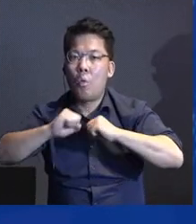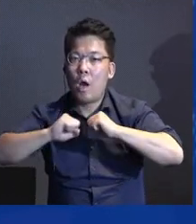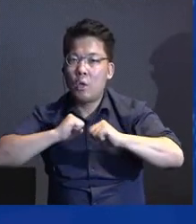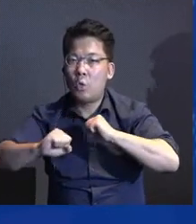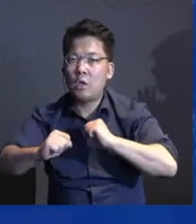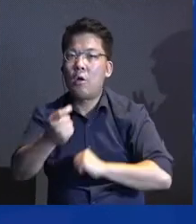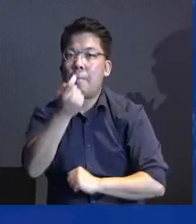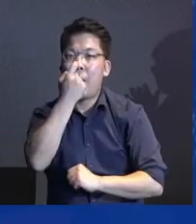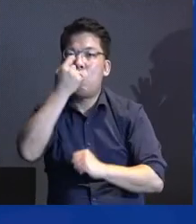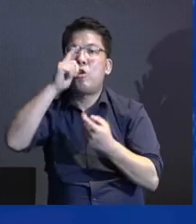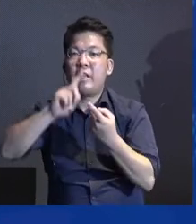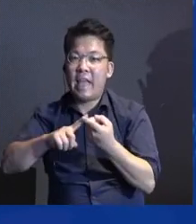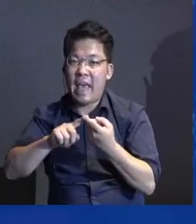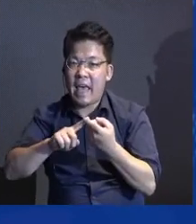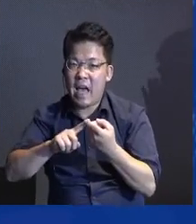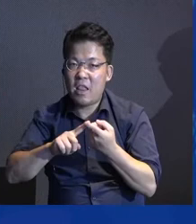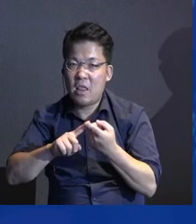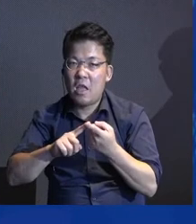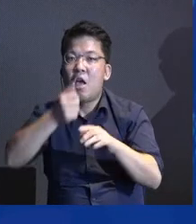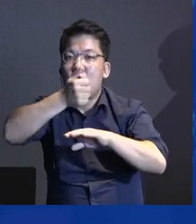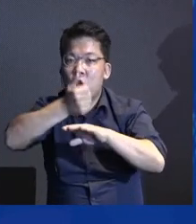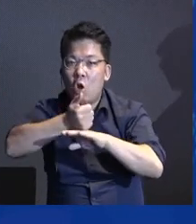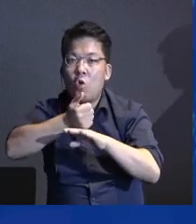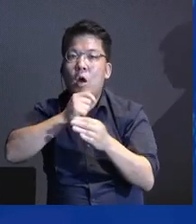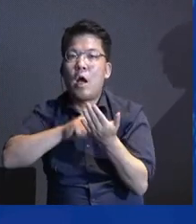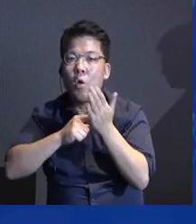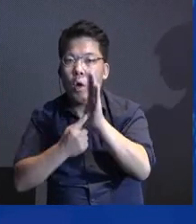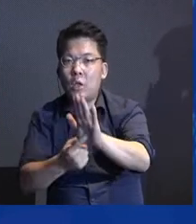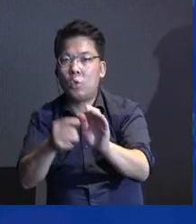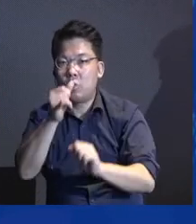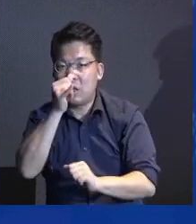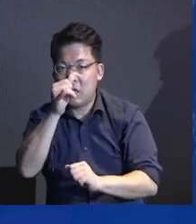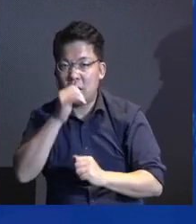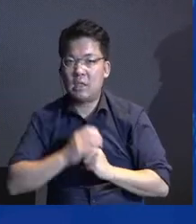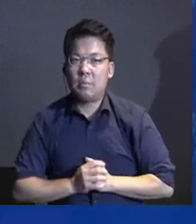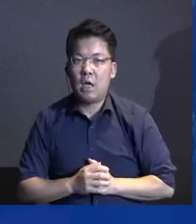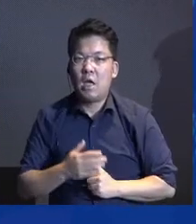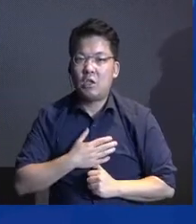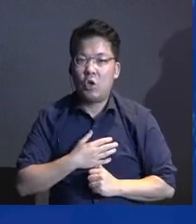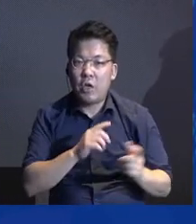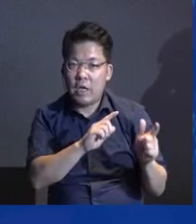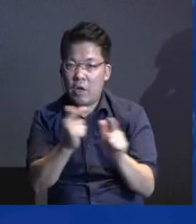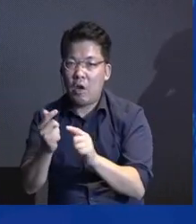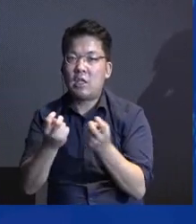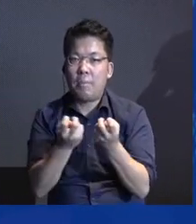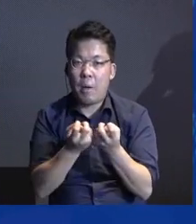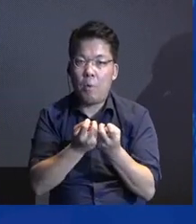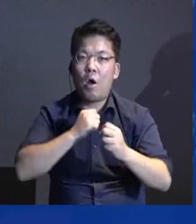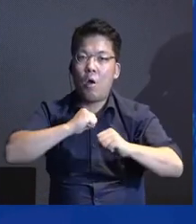our methods and activities that we've been using within the project.